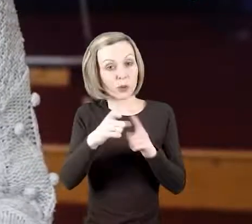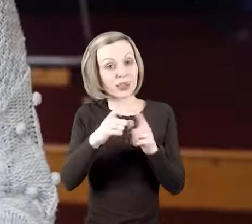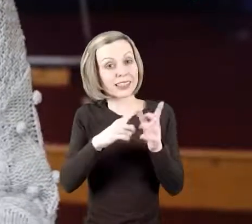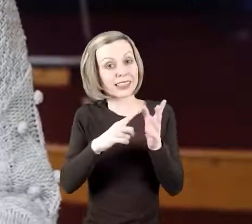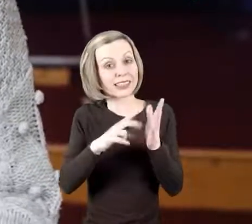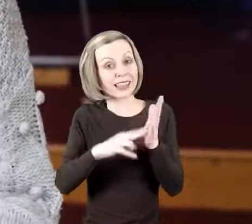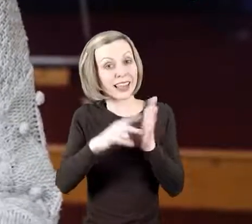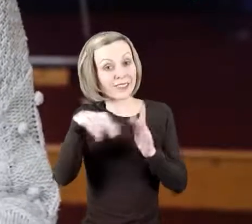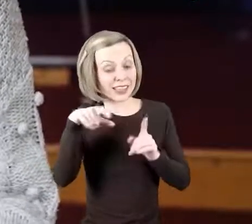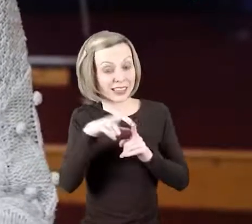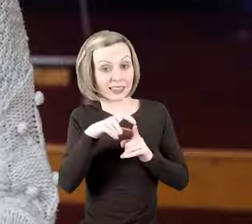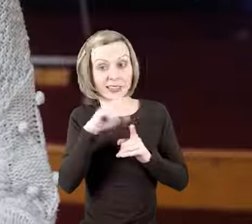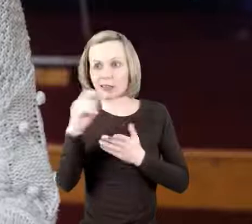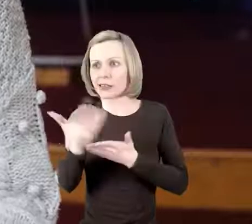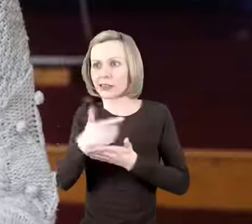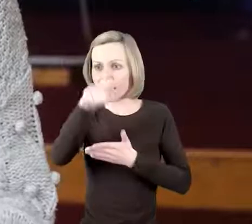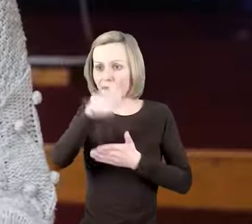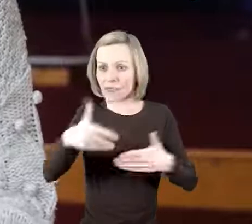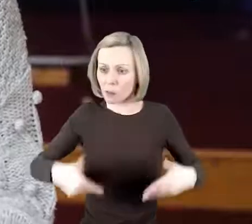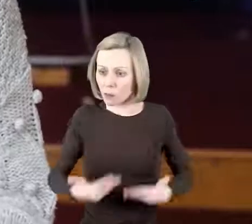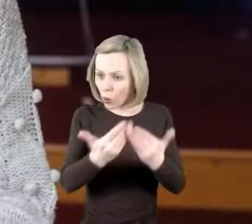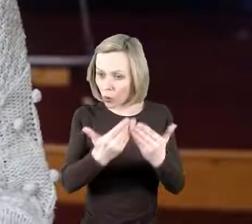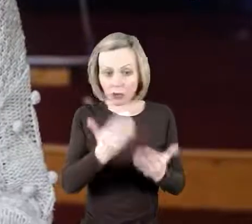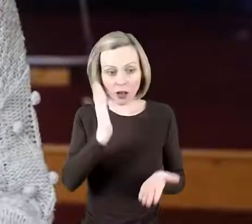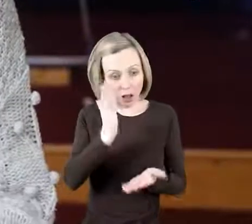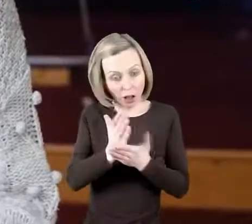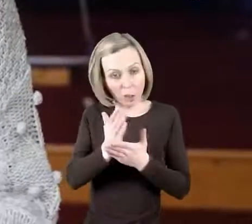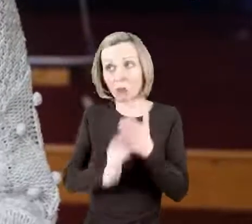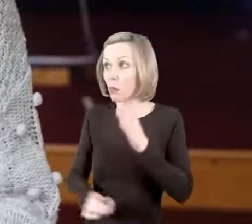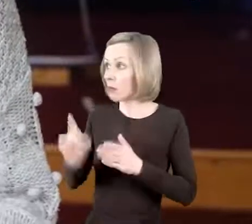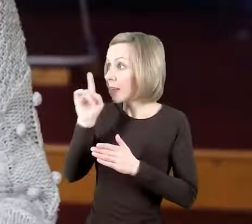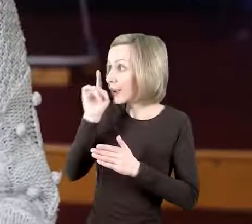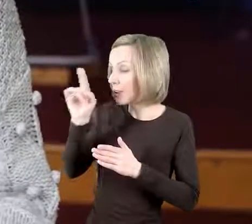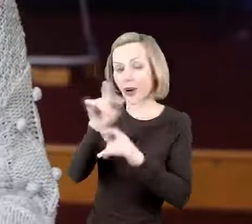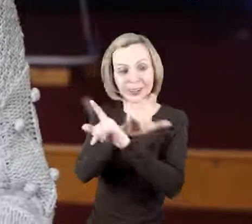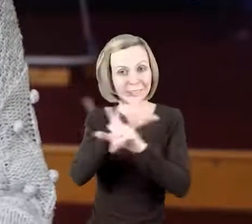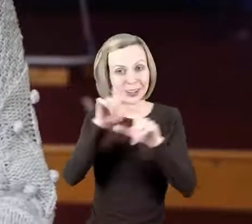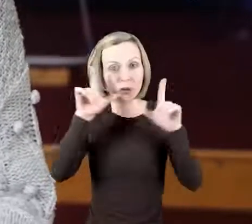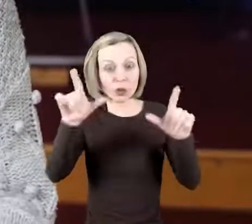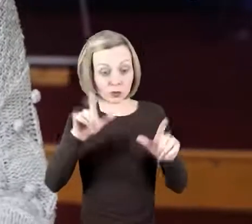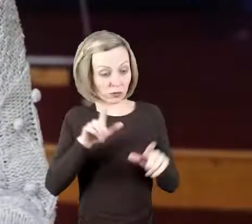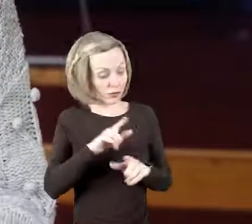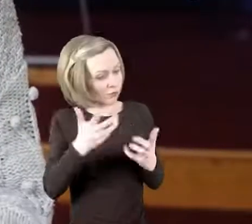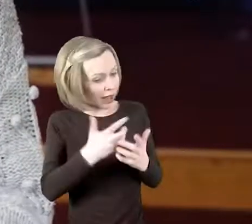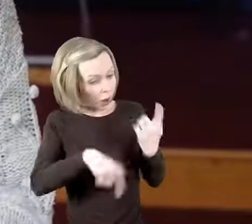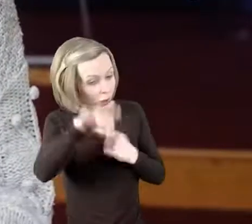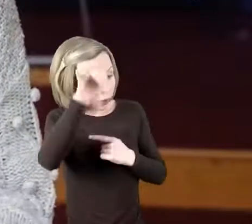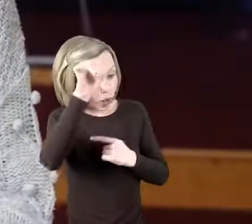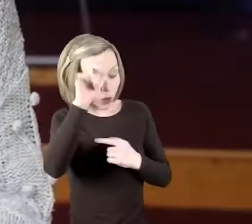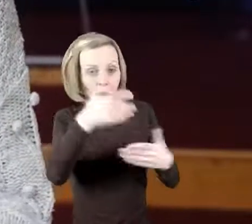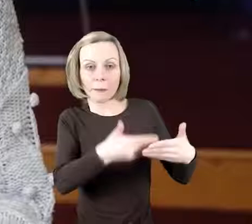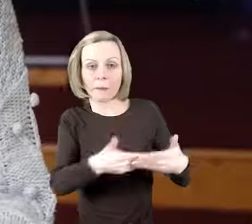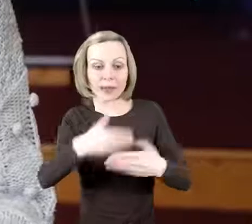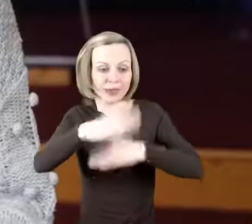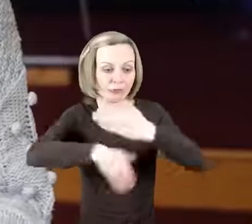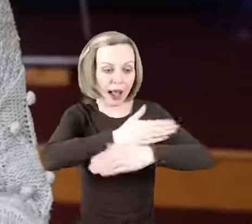the town of David, a Saviour has been born to you. He is the Messiah, the Lord. This will be a sign to you. You will